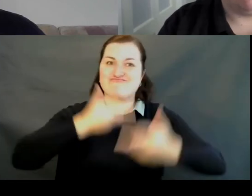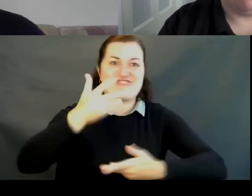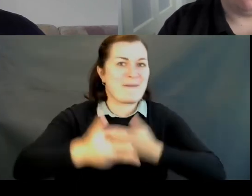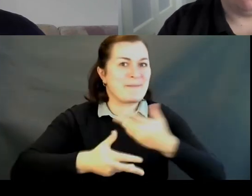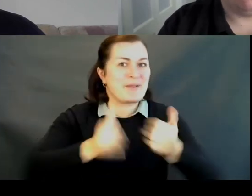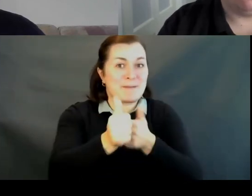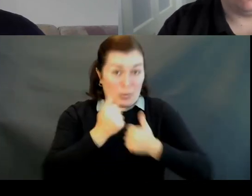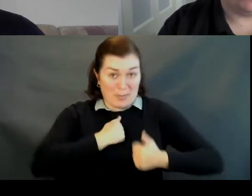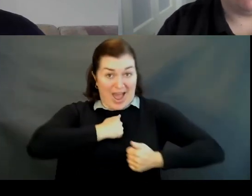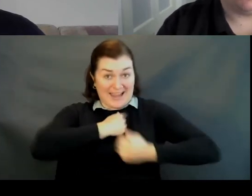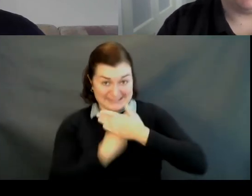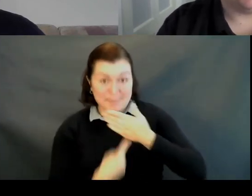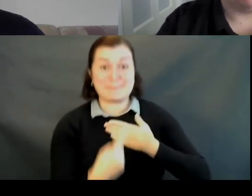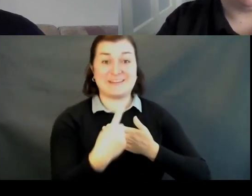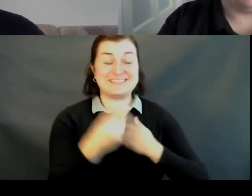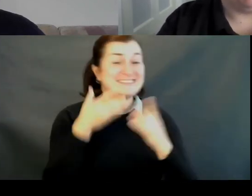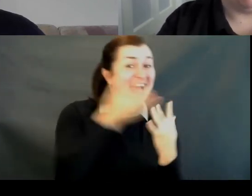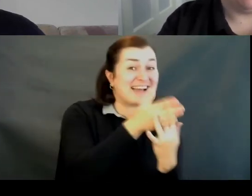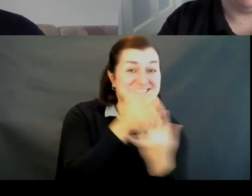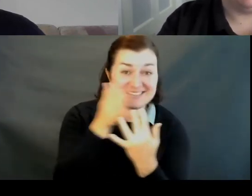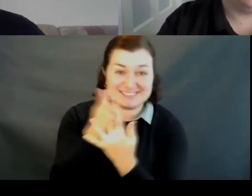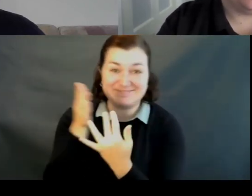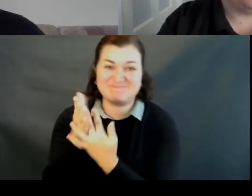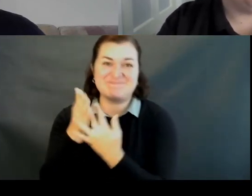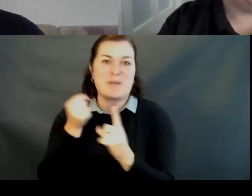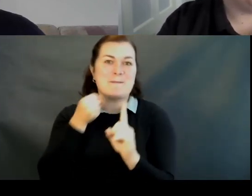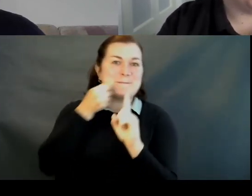of them, you know, devices to overcome that barrier.